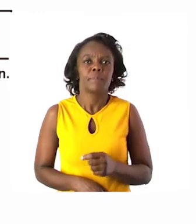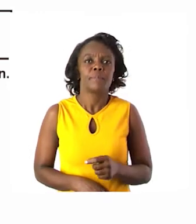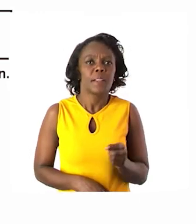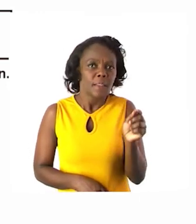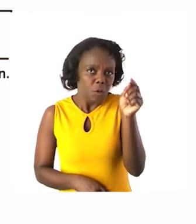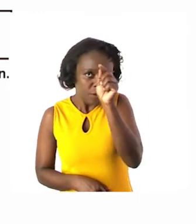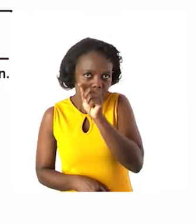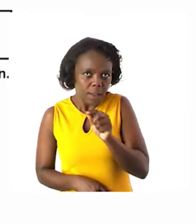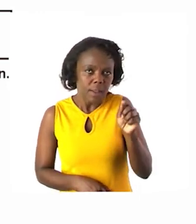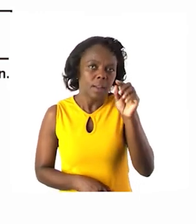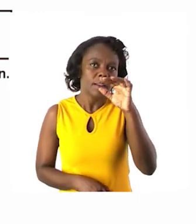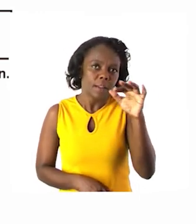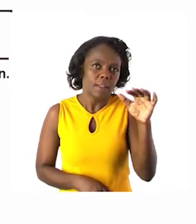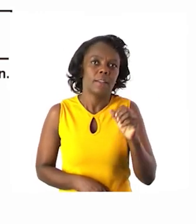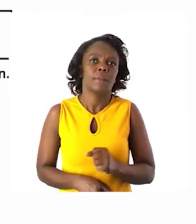the sound.